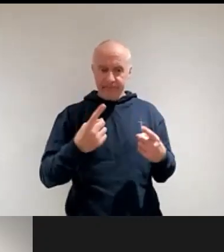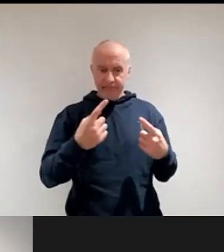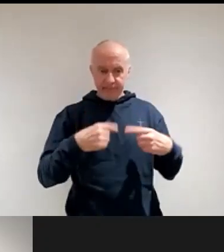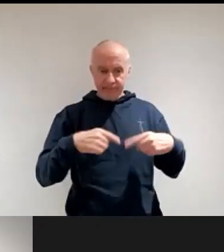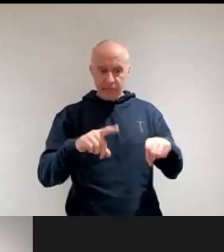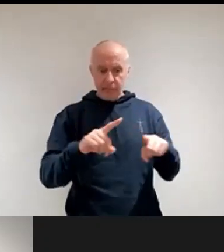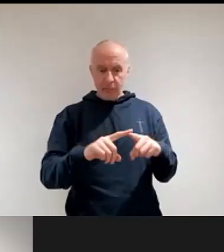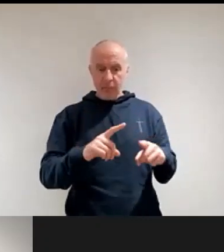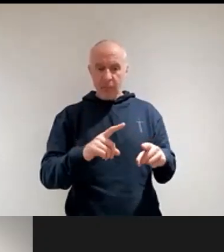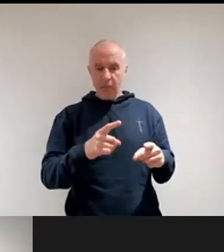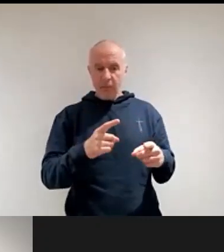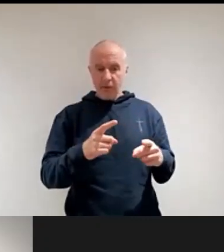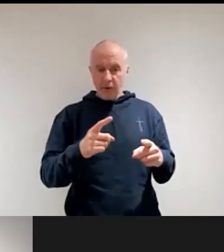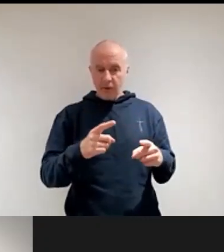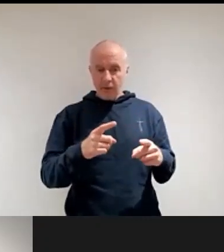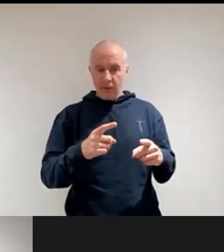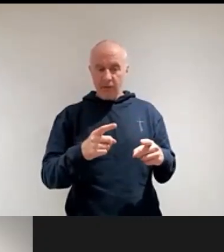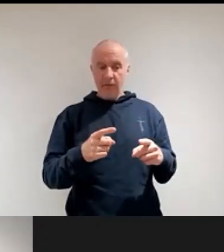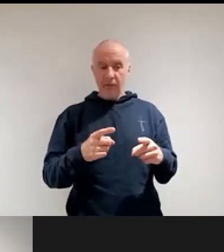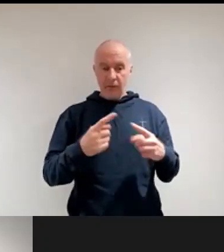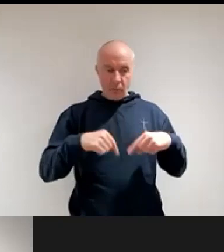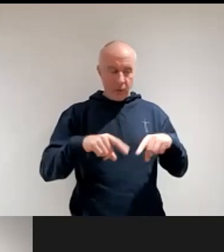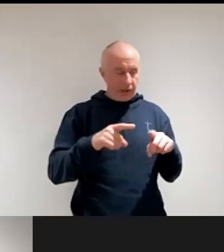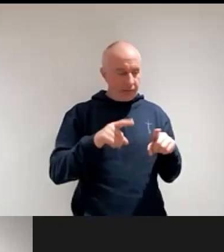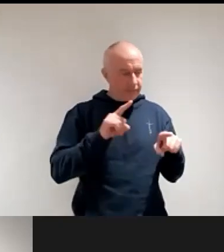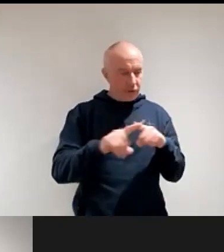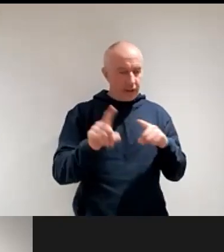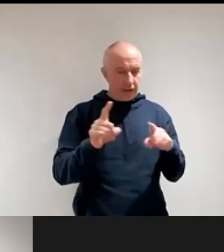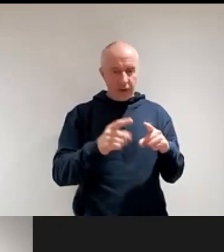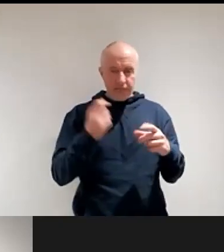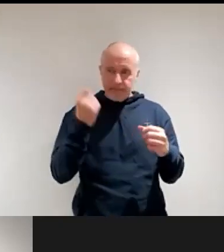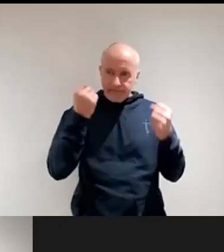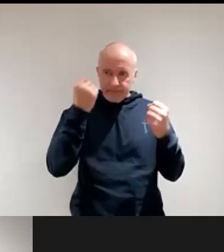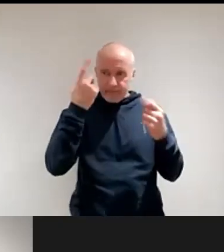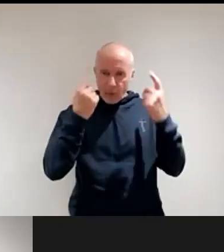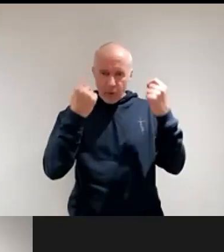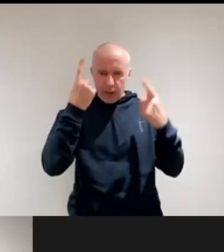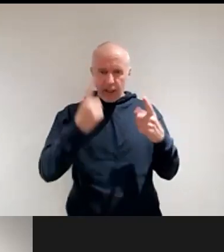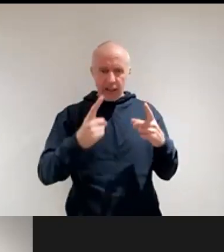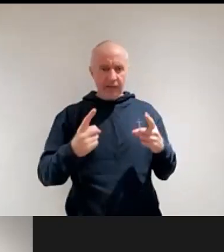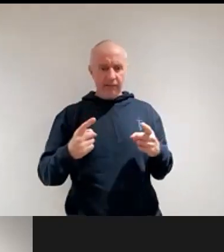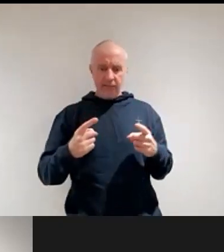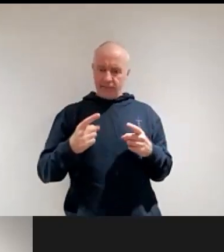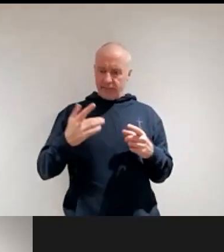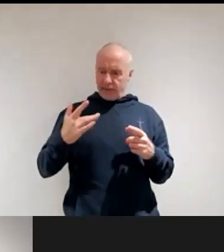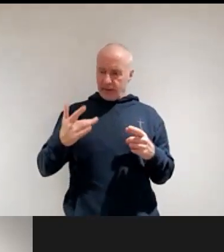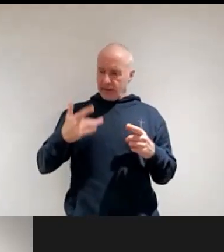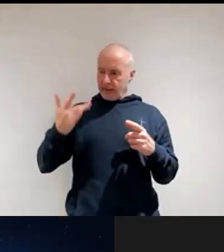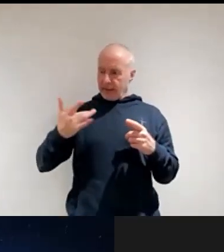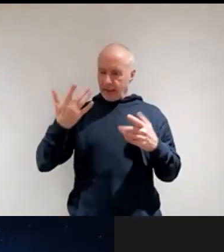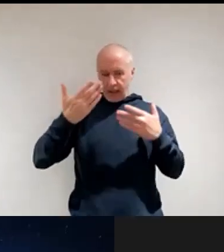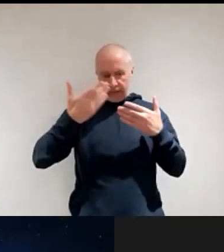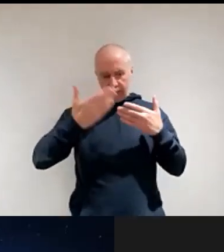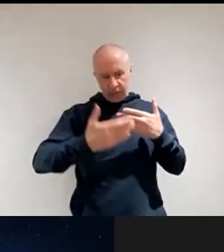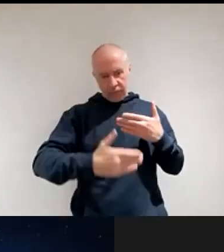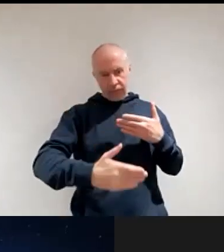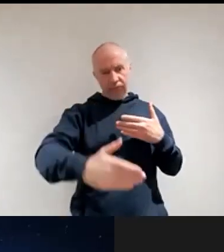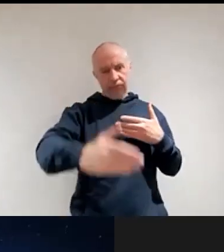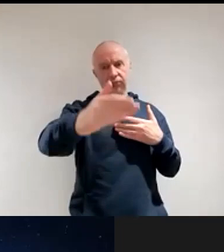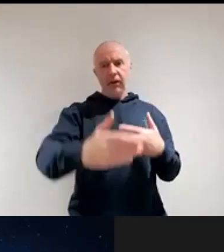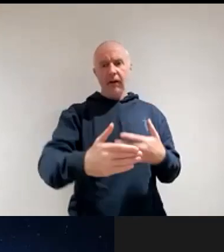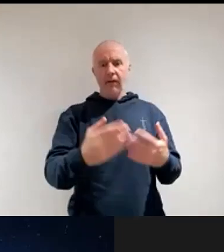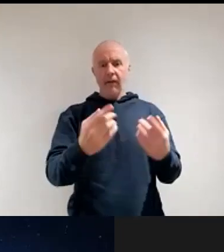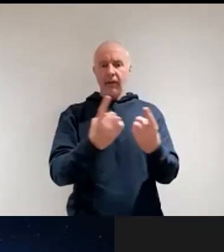we started 100 years ago. So we are all trying to understand better about the lifetime of our product. However, I